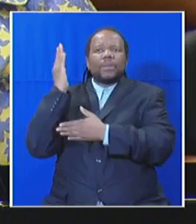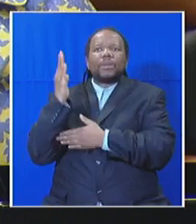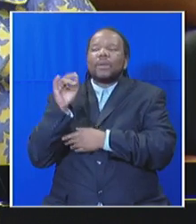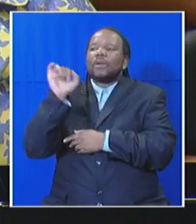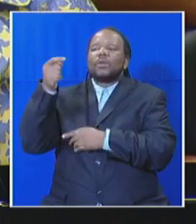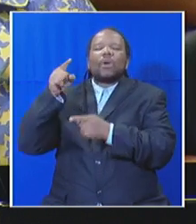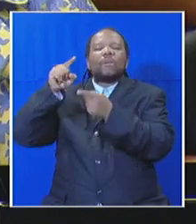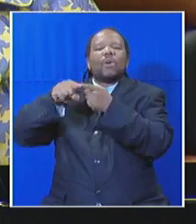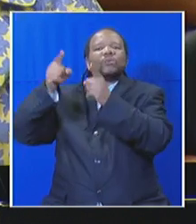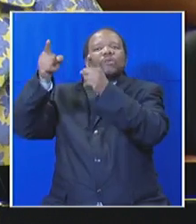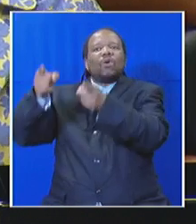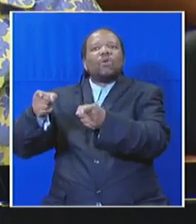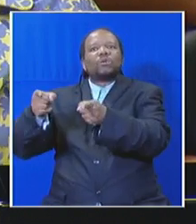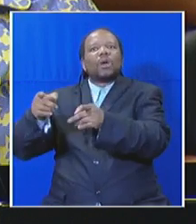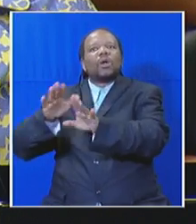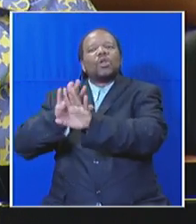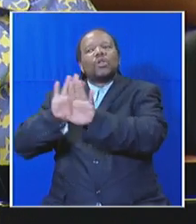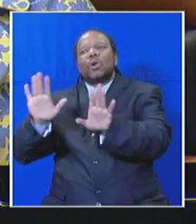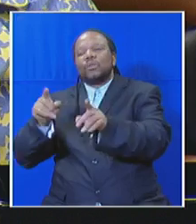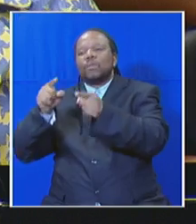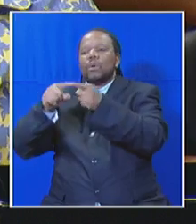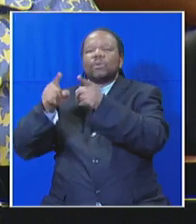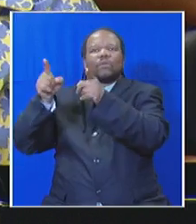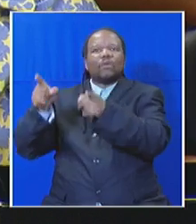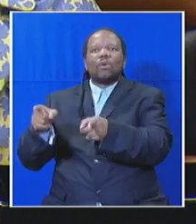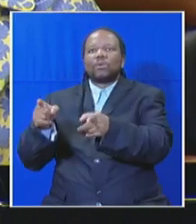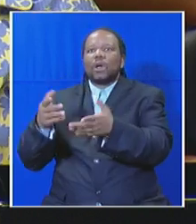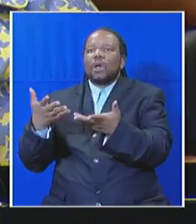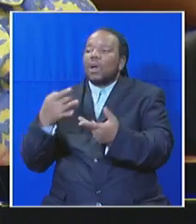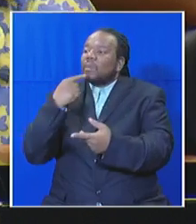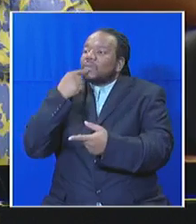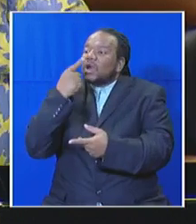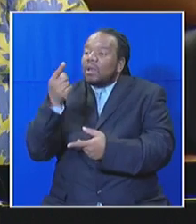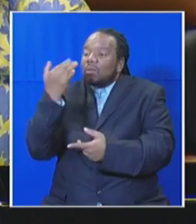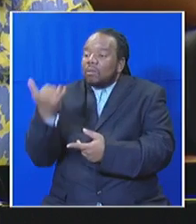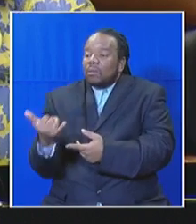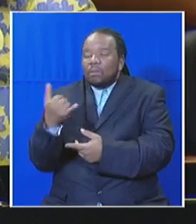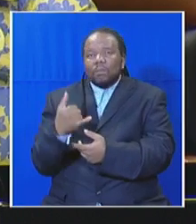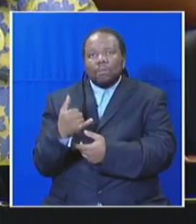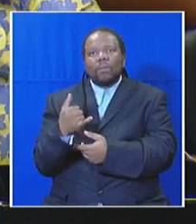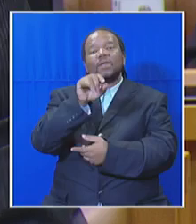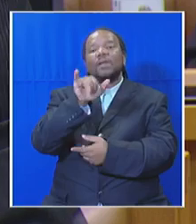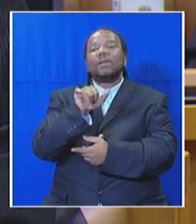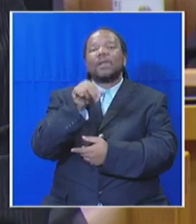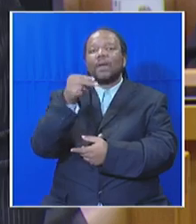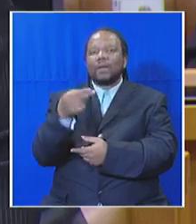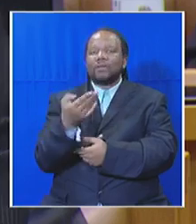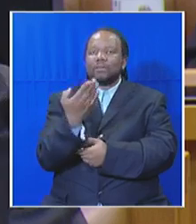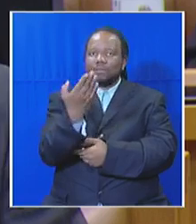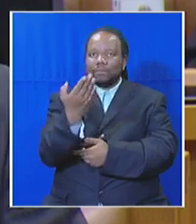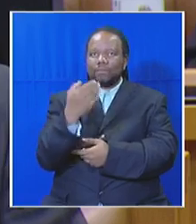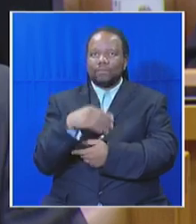points of order are actually not points of order. You do not know what we're I going to am speak telling about. you. Honorable Steenhuisen.